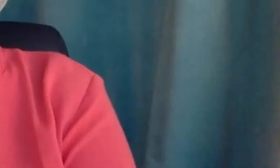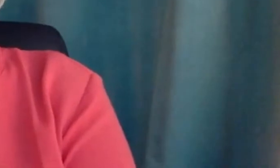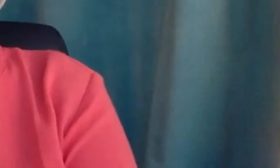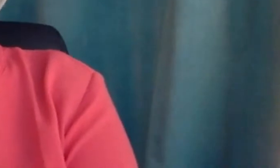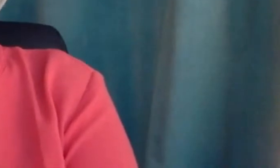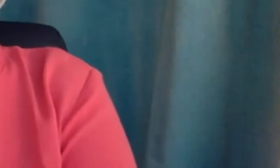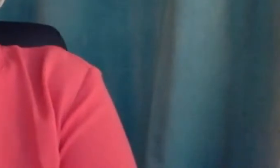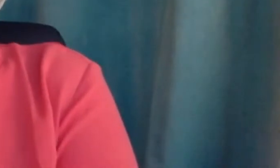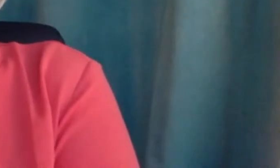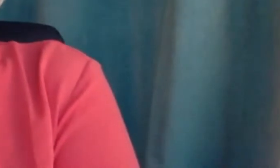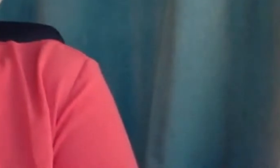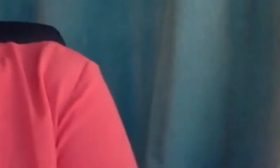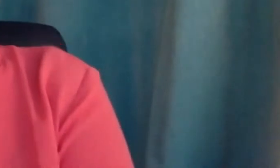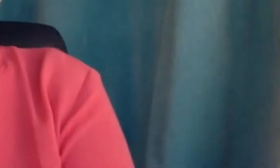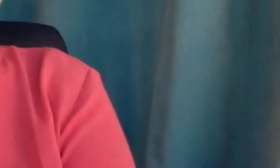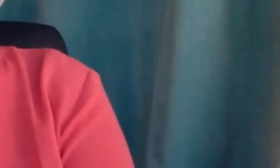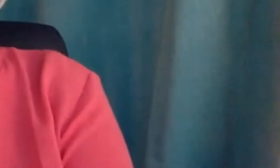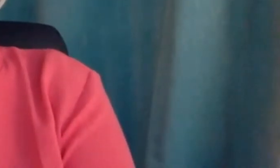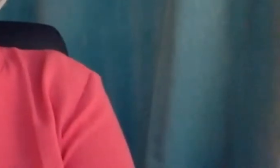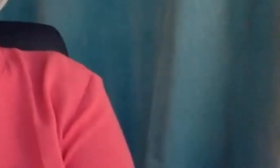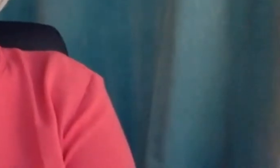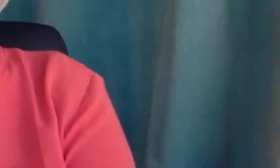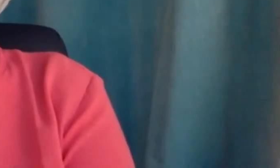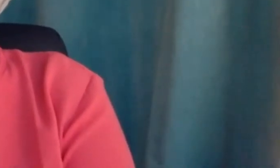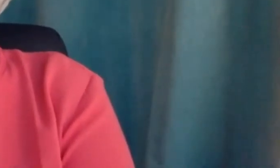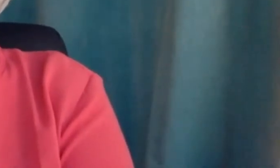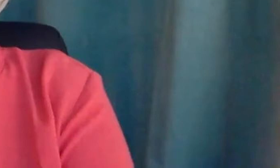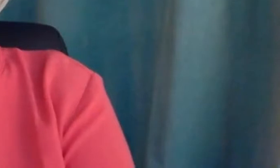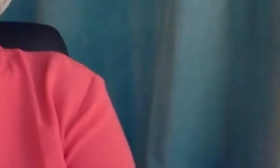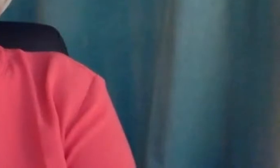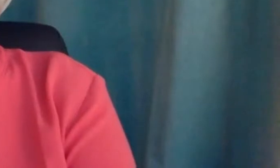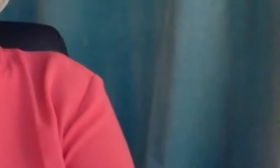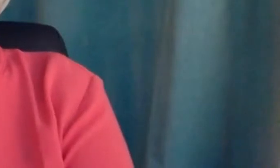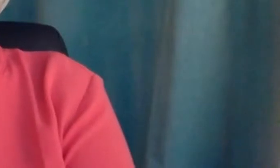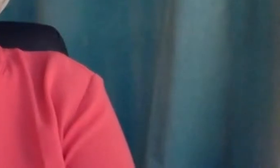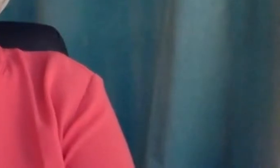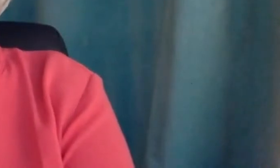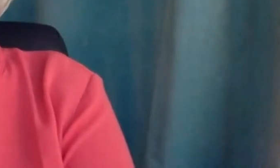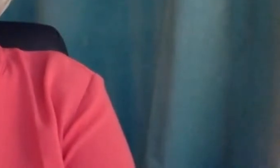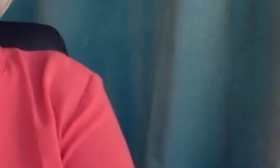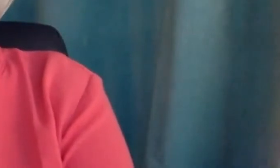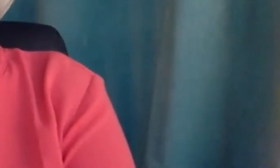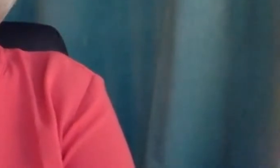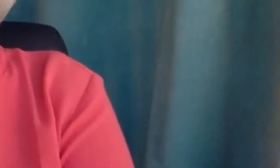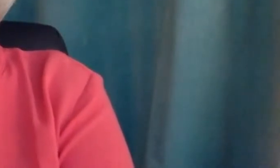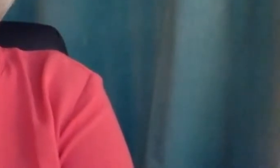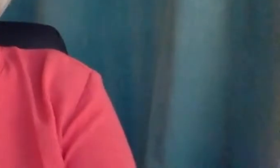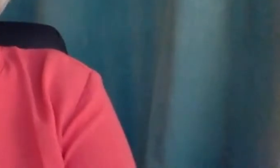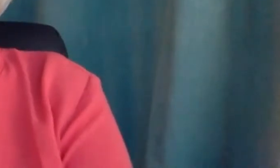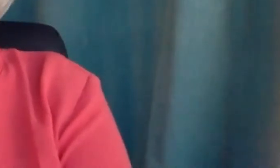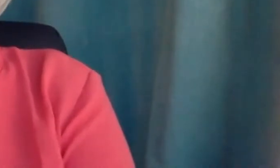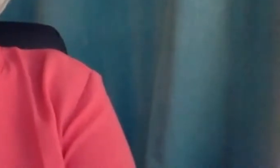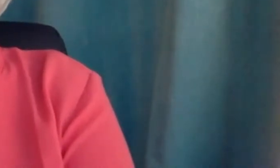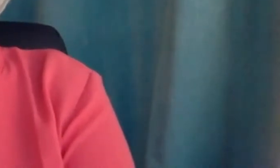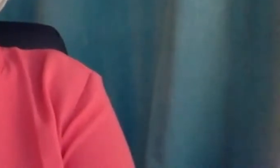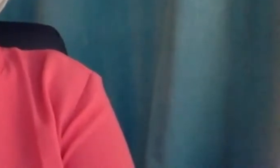them. Ideally, students and their counselors will develop an individual plan for employment, or IPE,